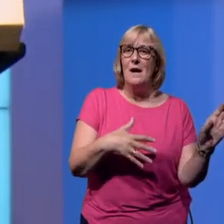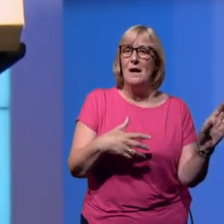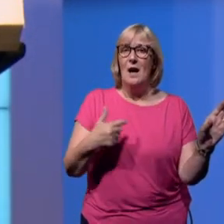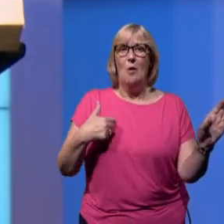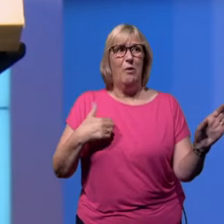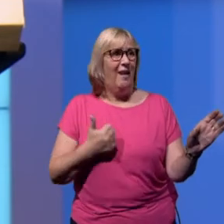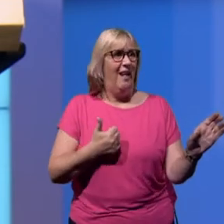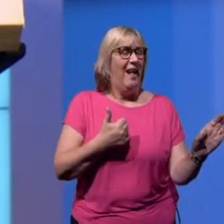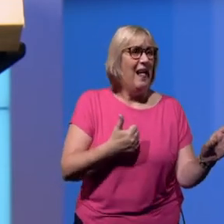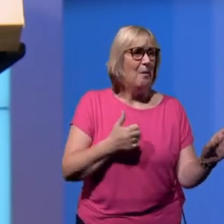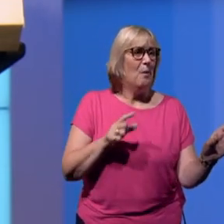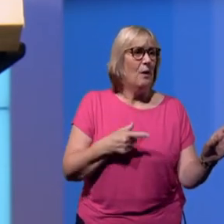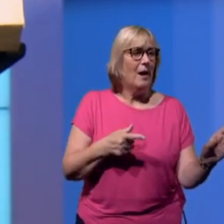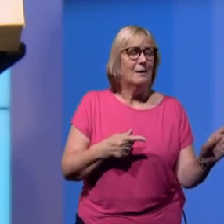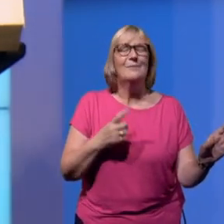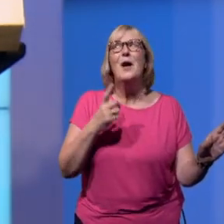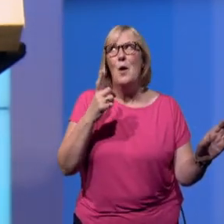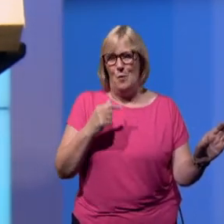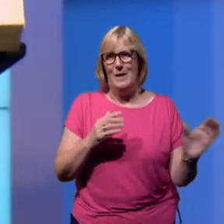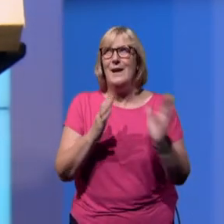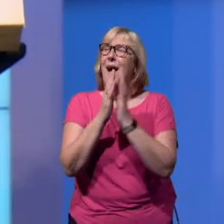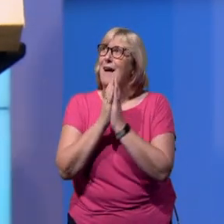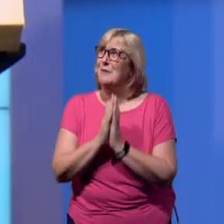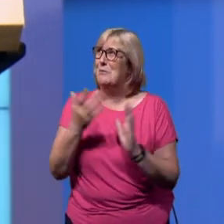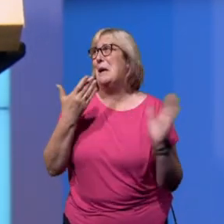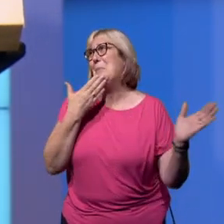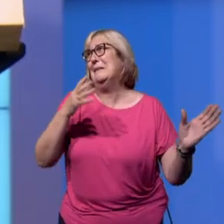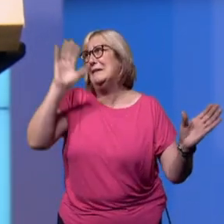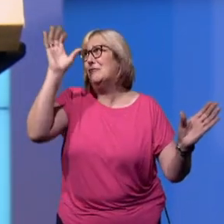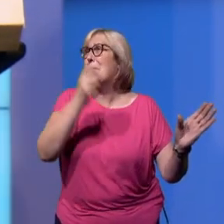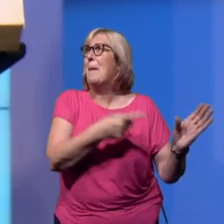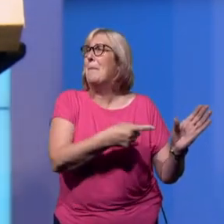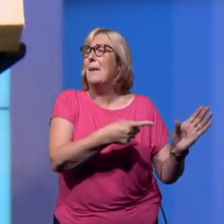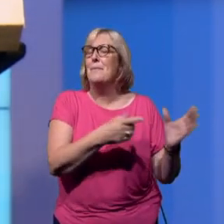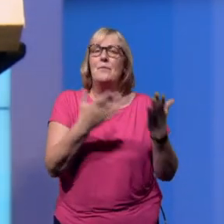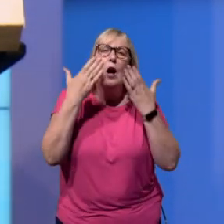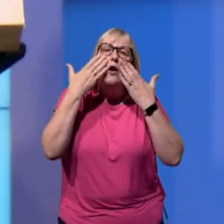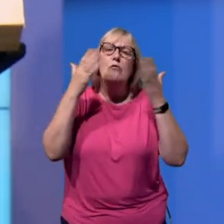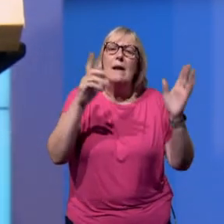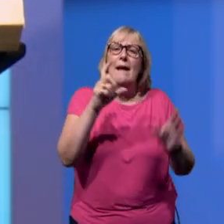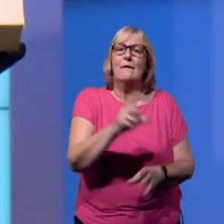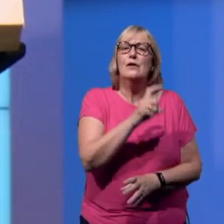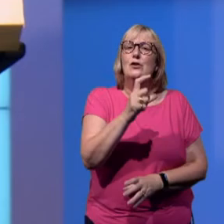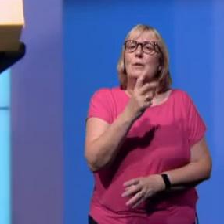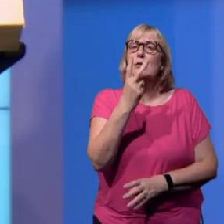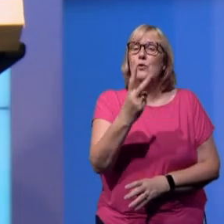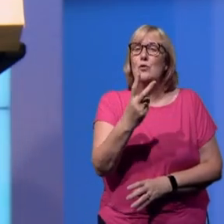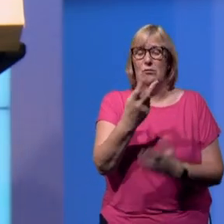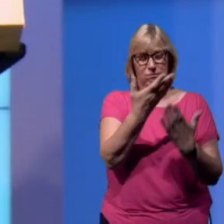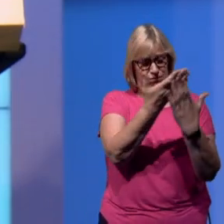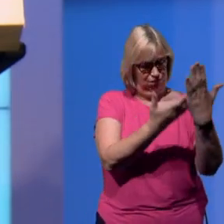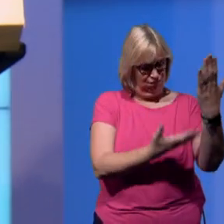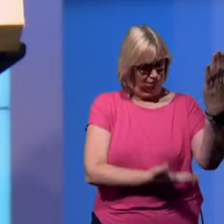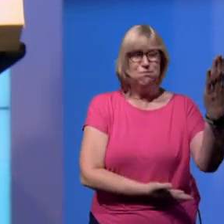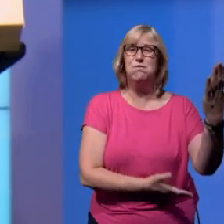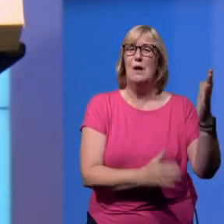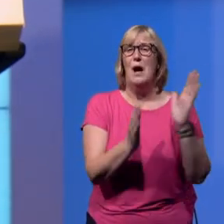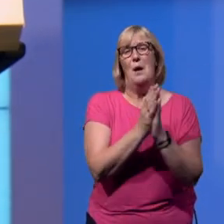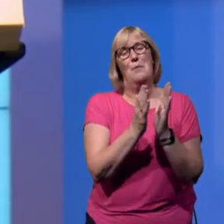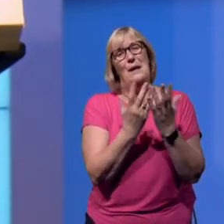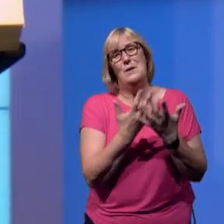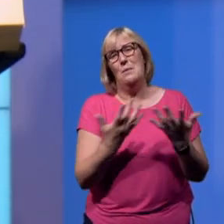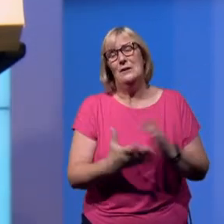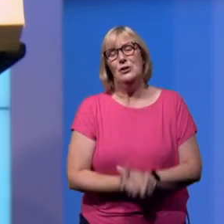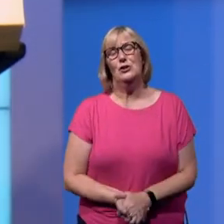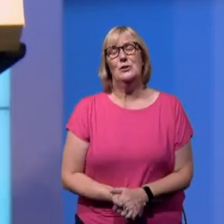pray. And Revelation chapter 2 gives us so much to pray about. At the beginning, we